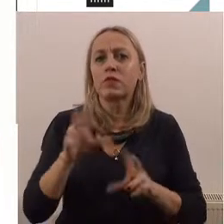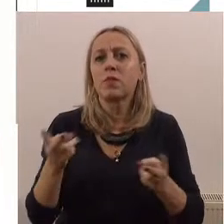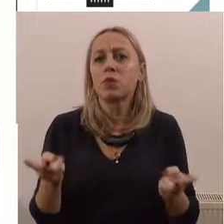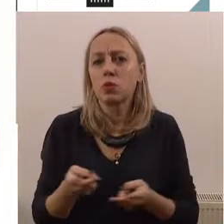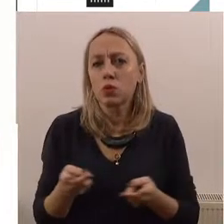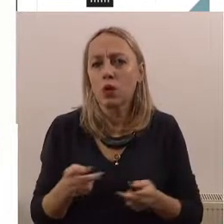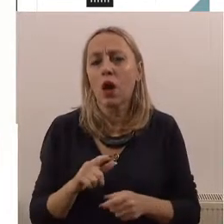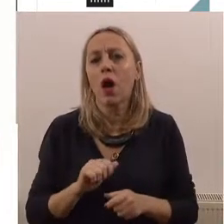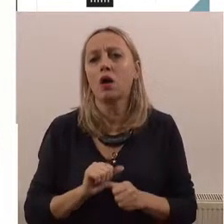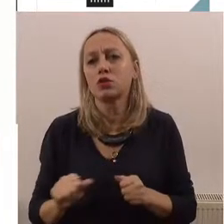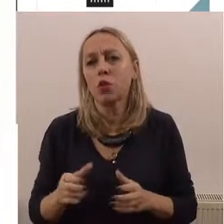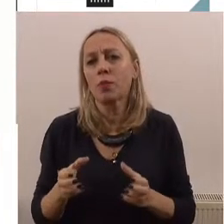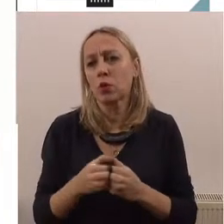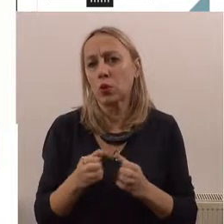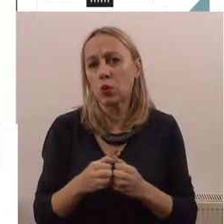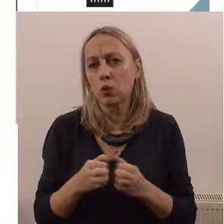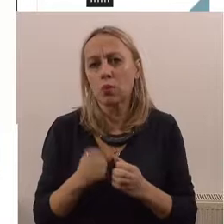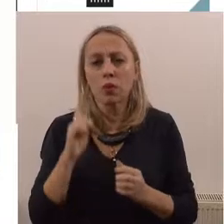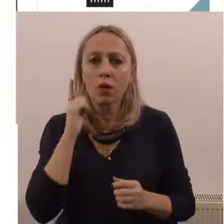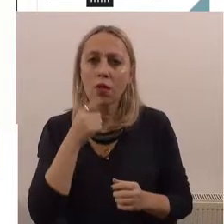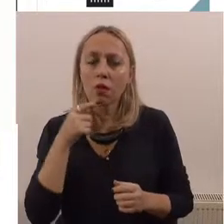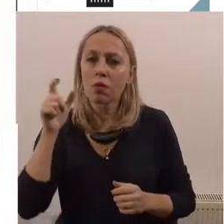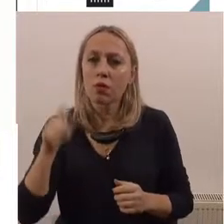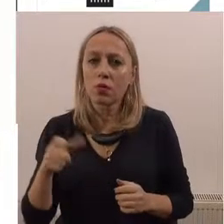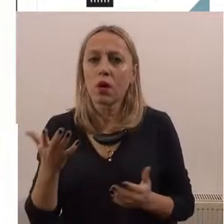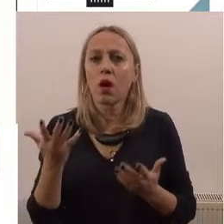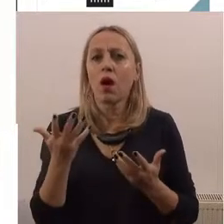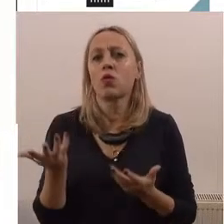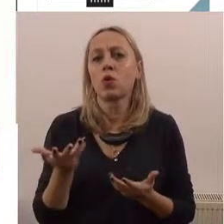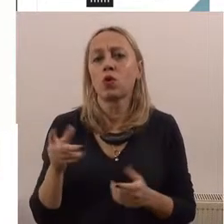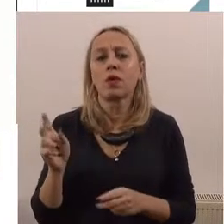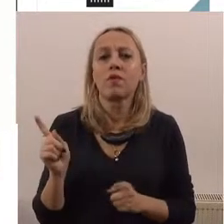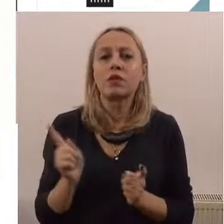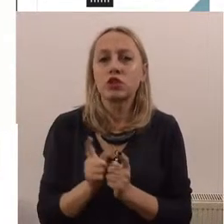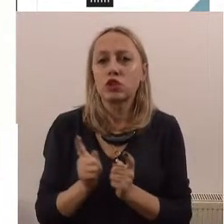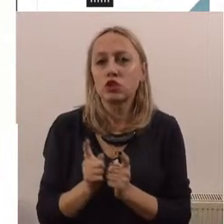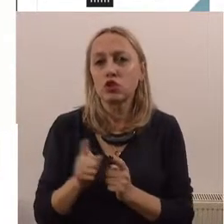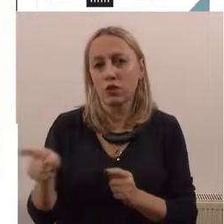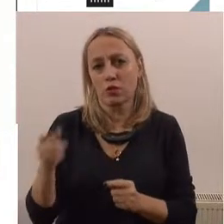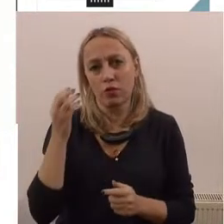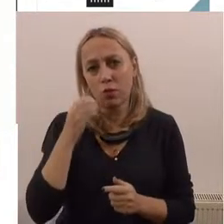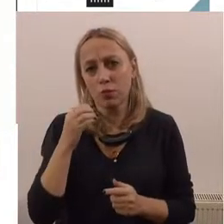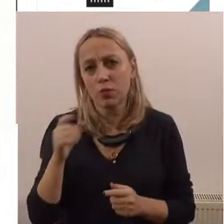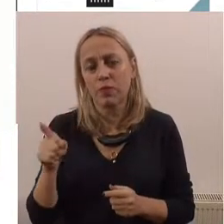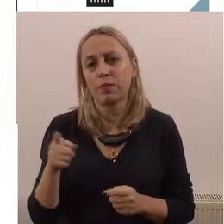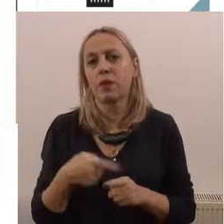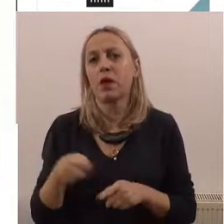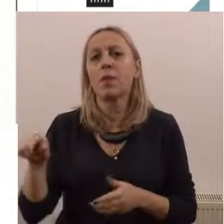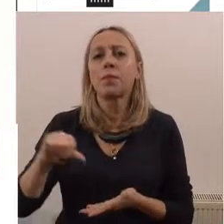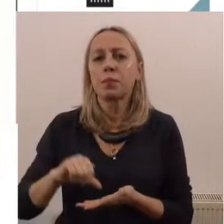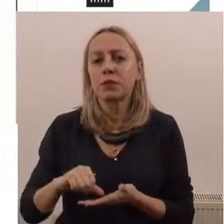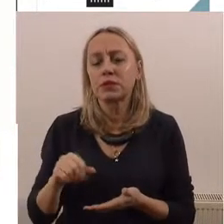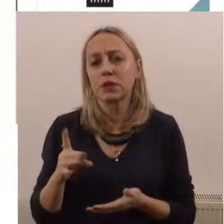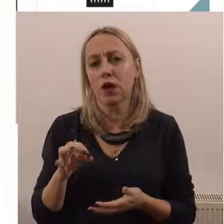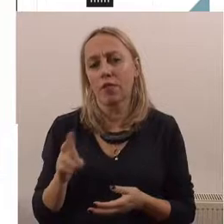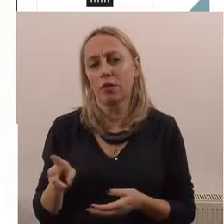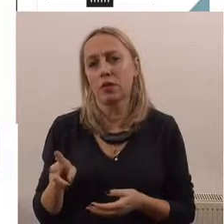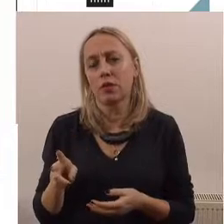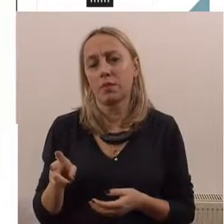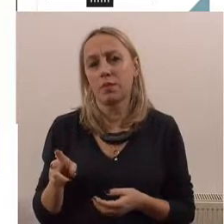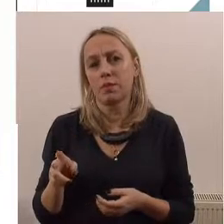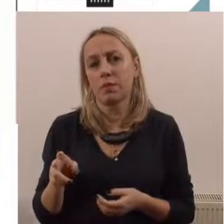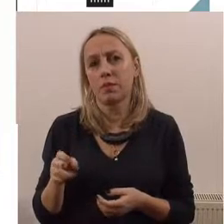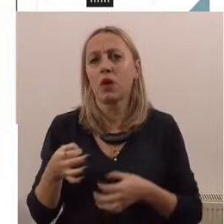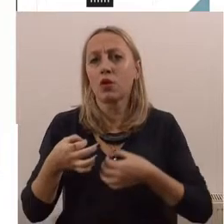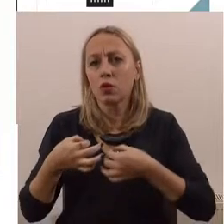where we also teach special terms like Italian patios and such like